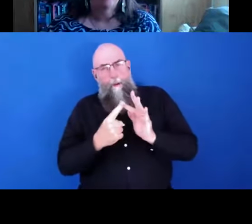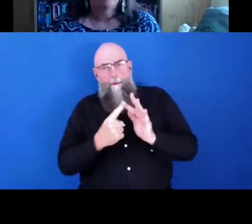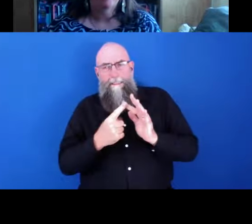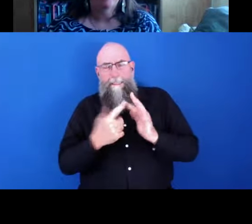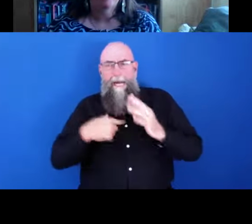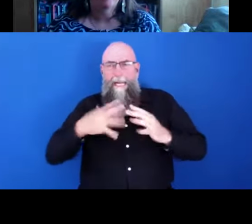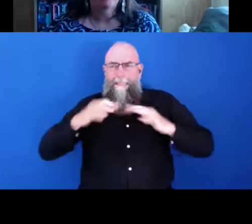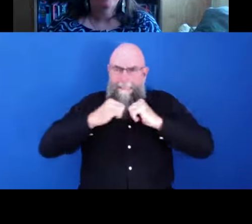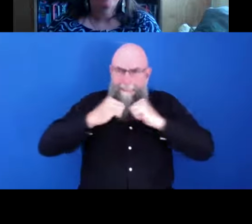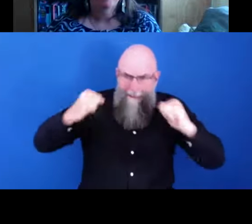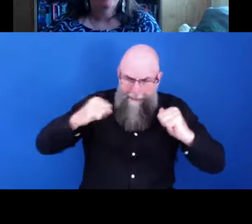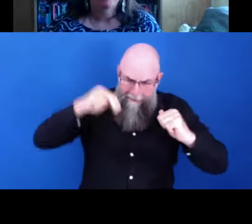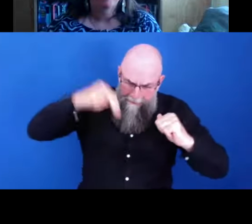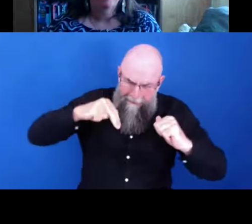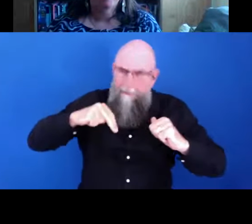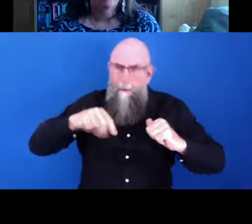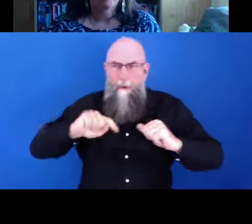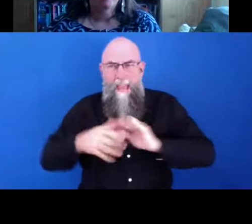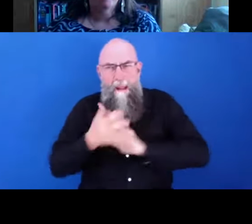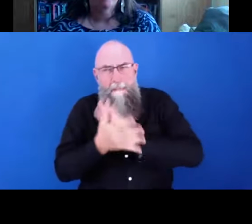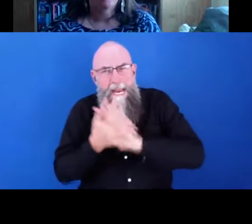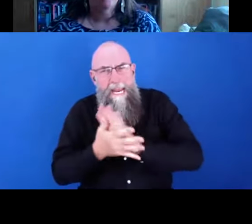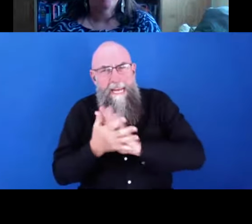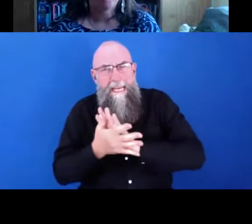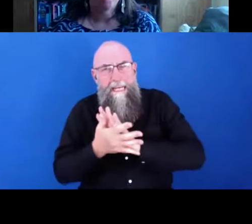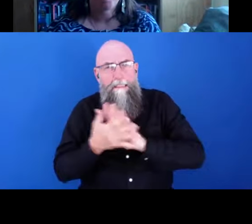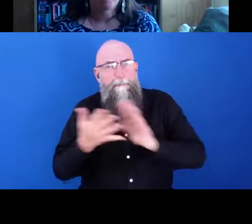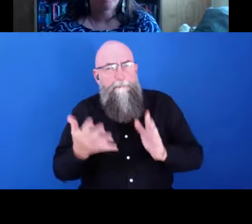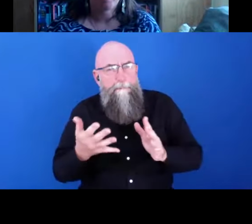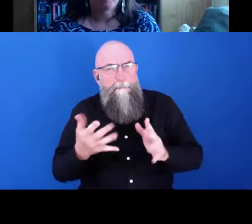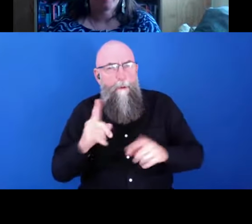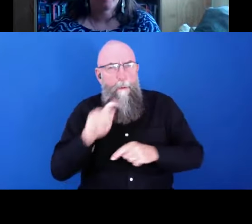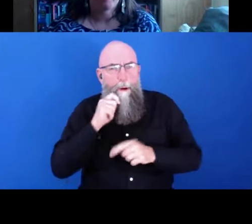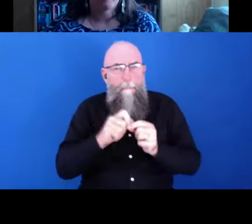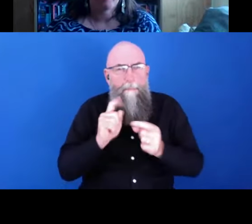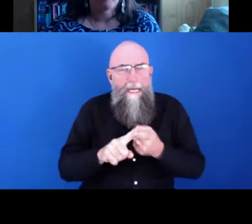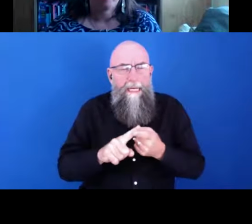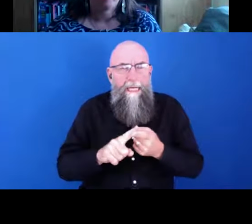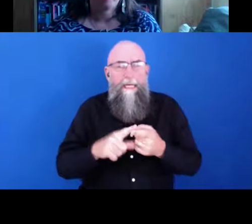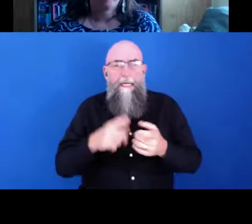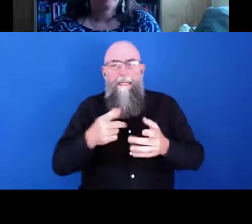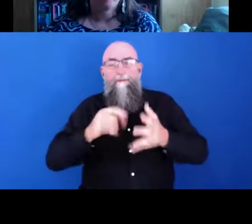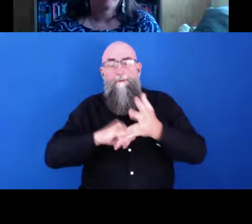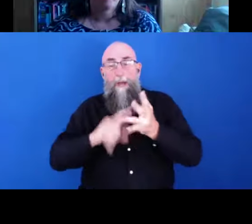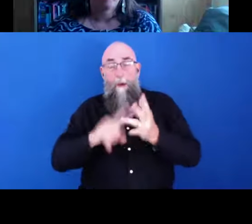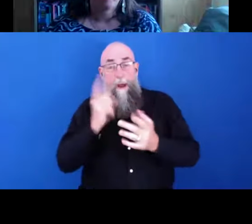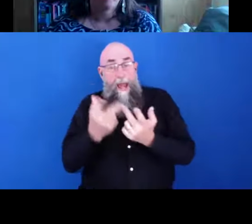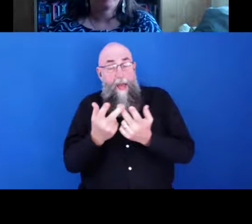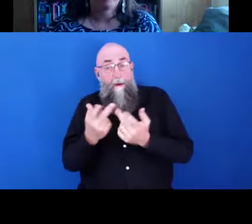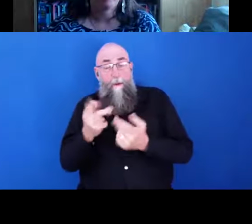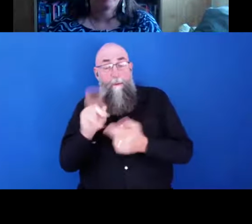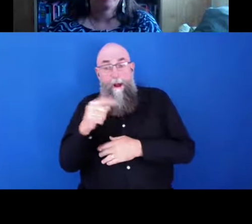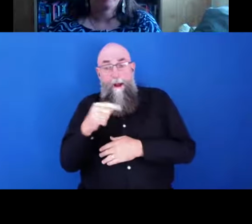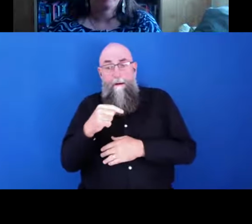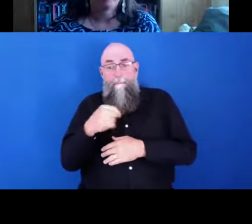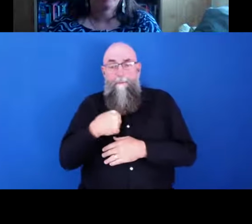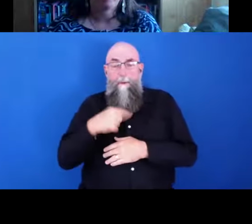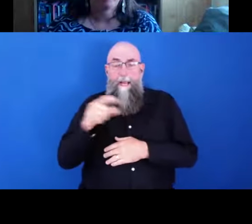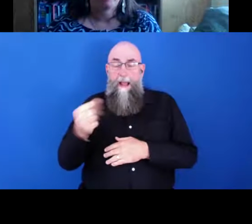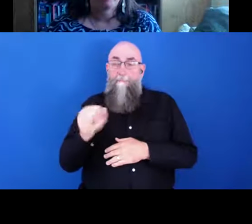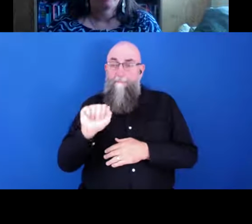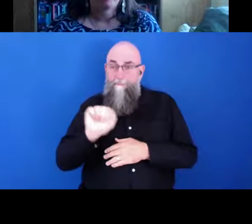is that thing? Because yeah, think for a lot of, the other thing that we did was we put like bios of all of